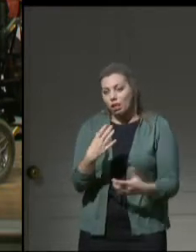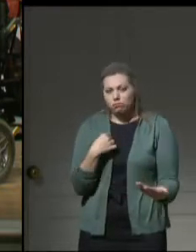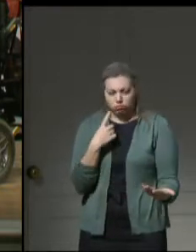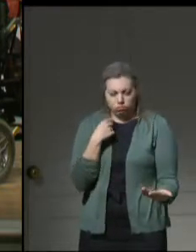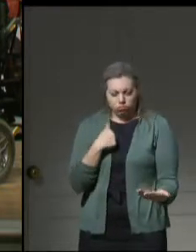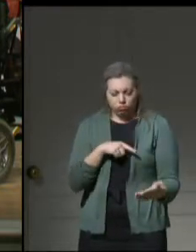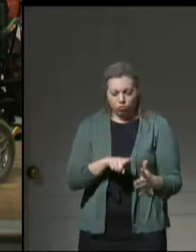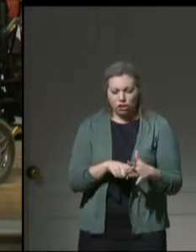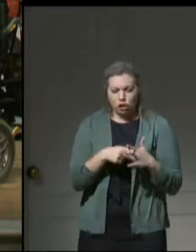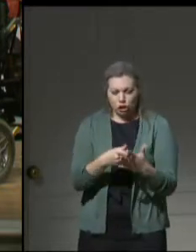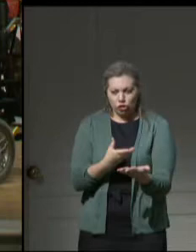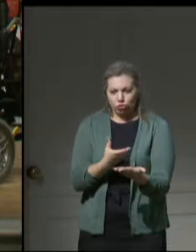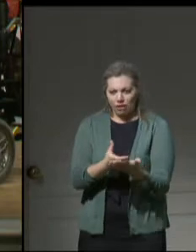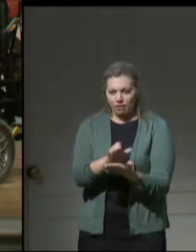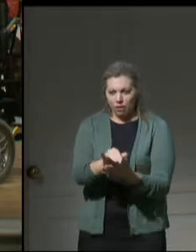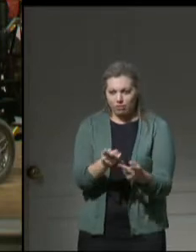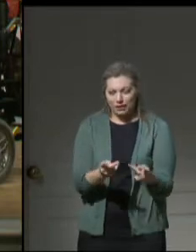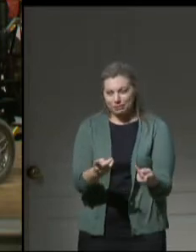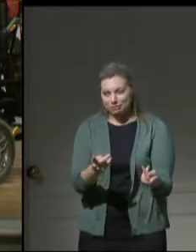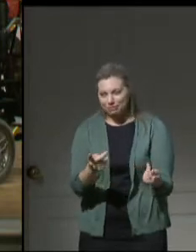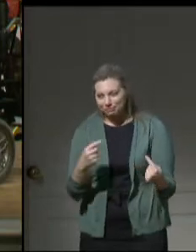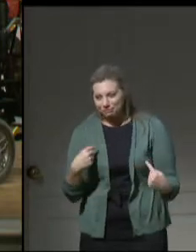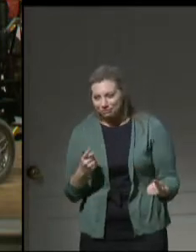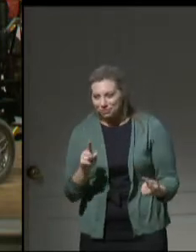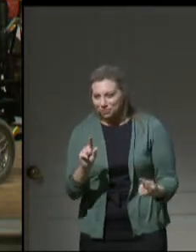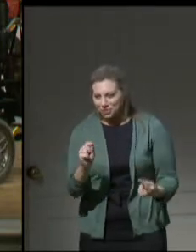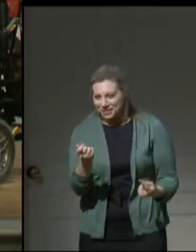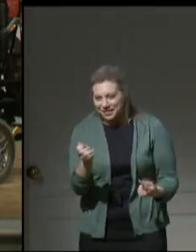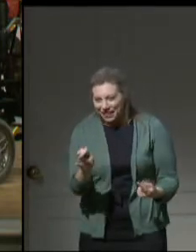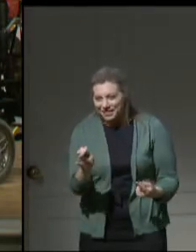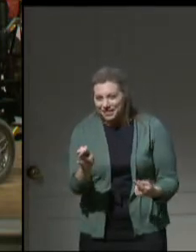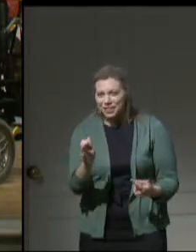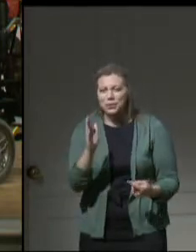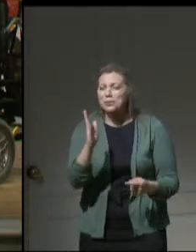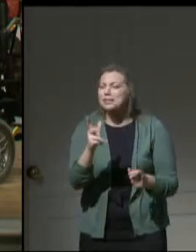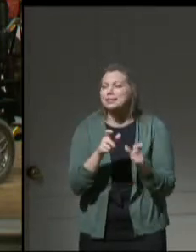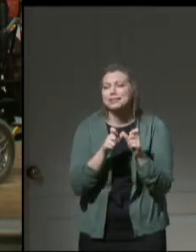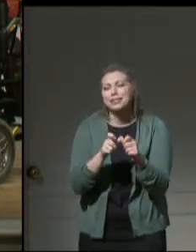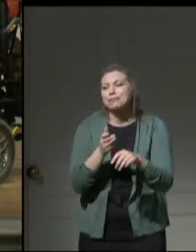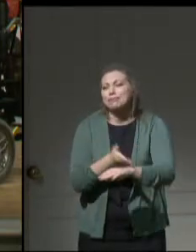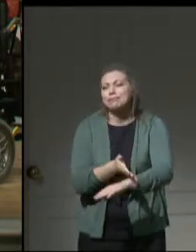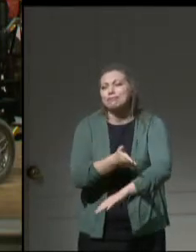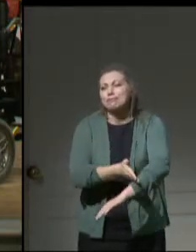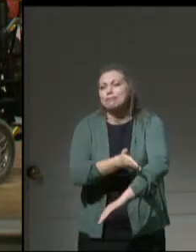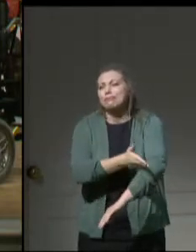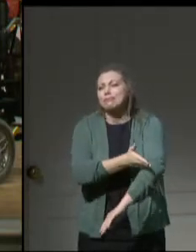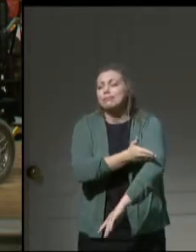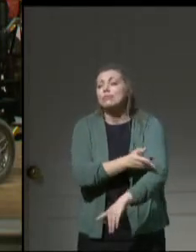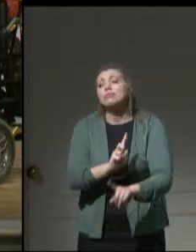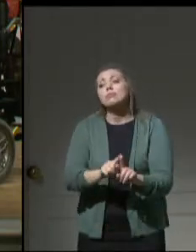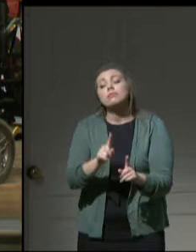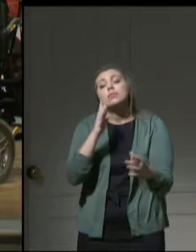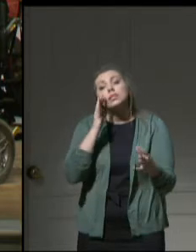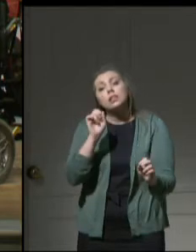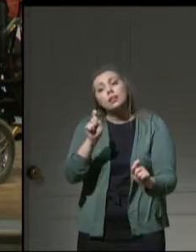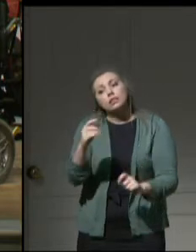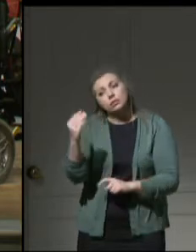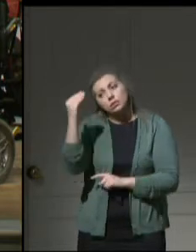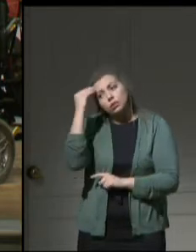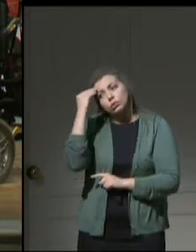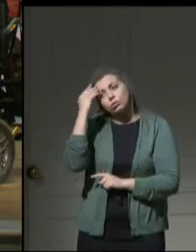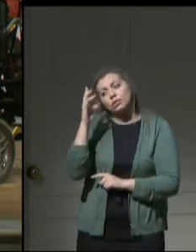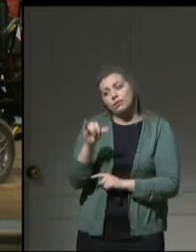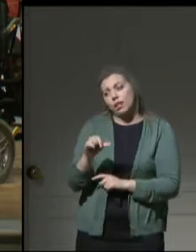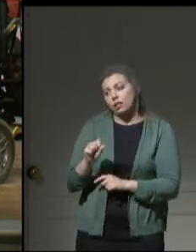starting to get there. As of 2019, it's only gonna get better and better from here, but we definitely have to be very cognizant of that.